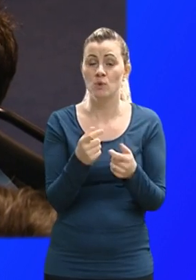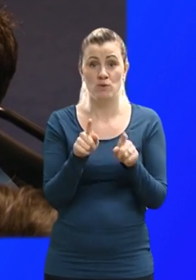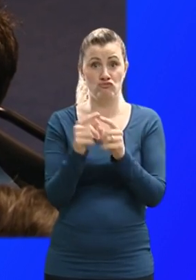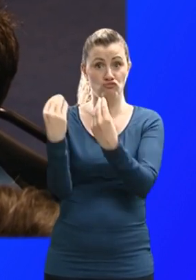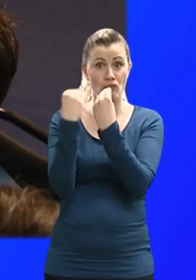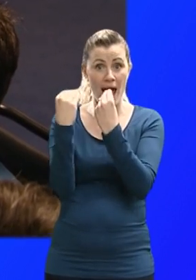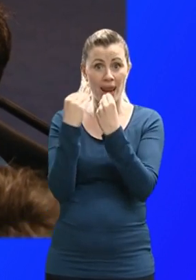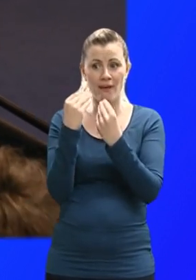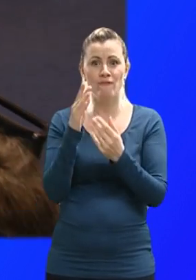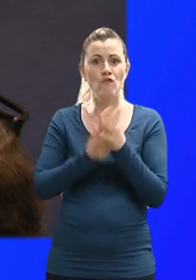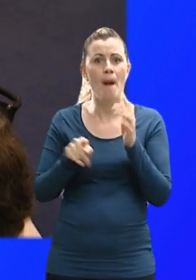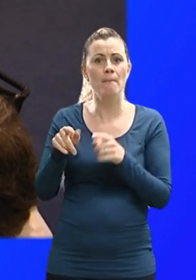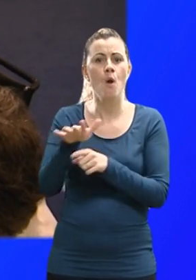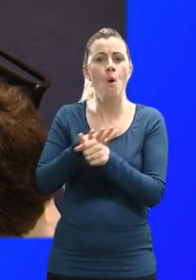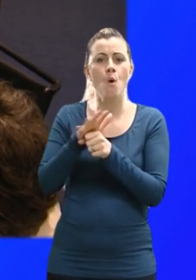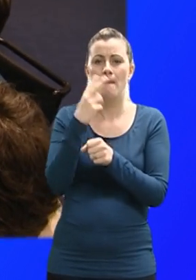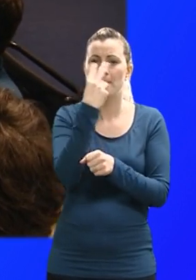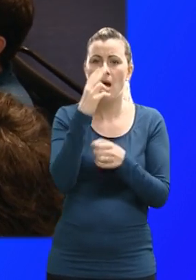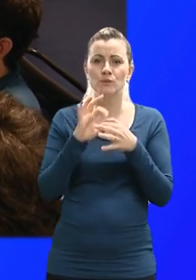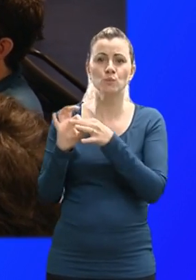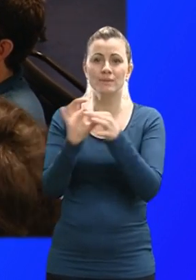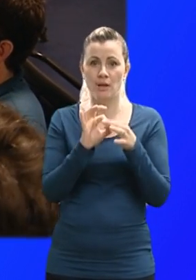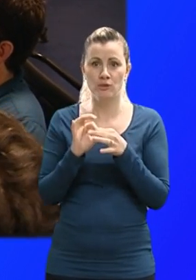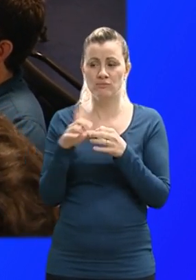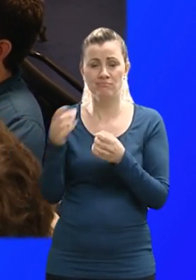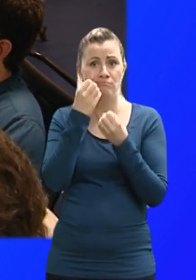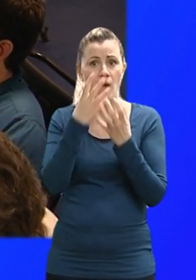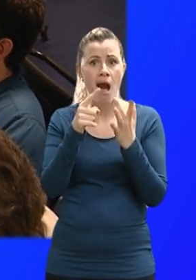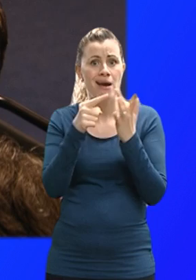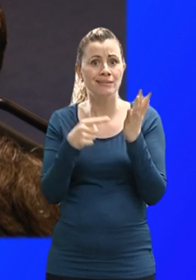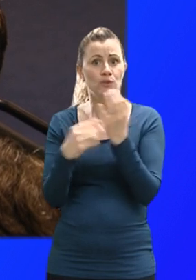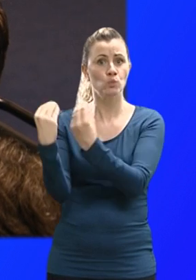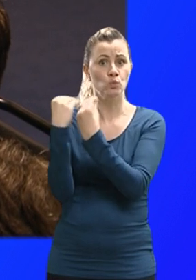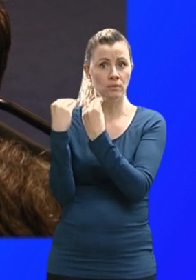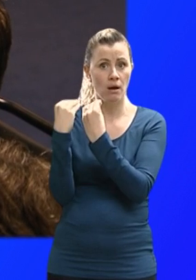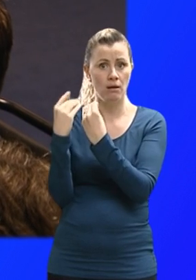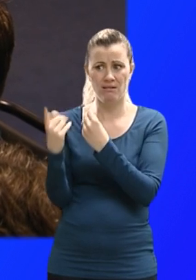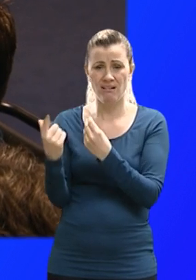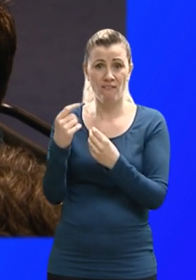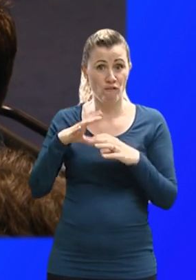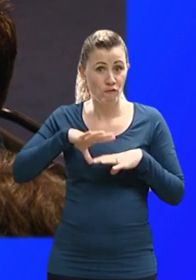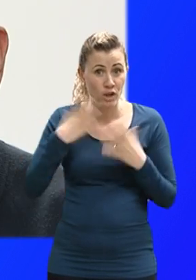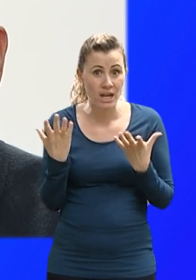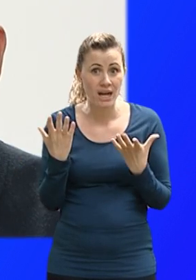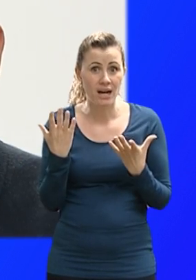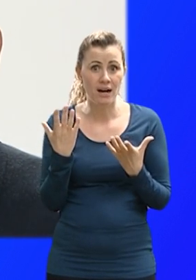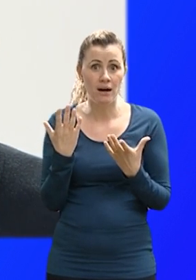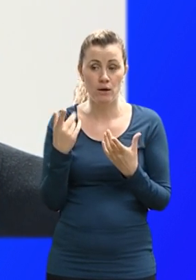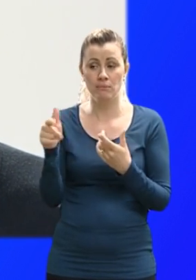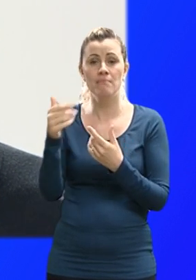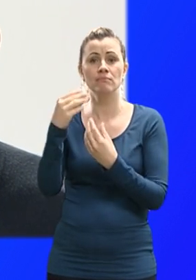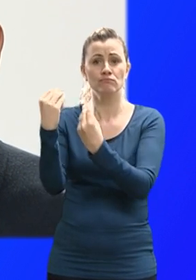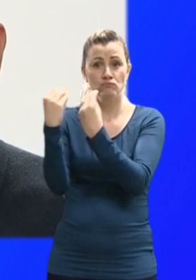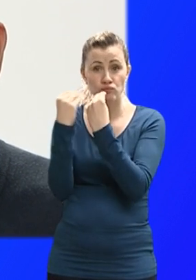good thing. And I have been trained to a certain extent by the local blind association. They have